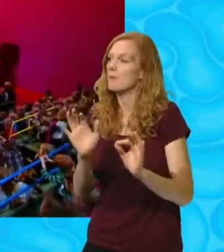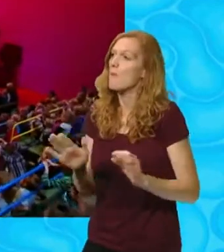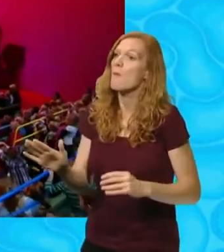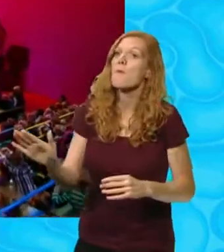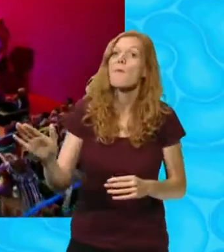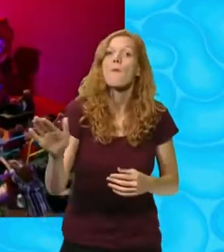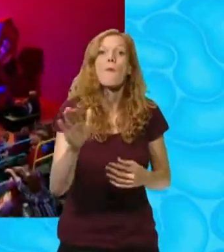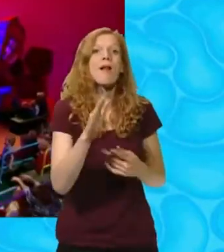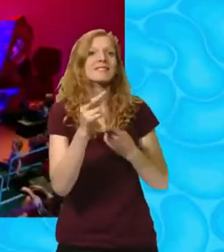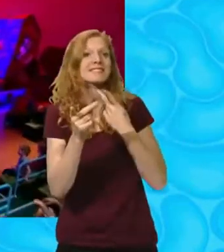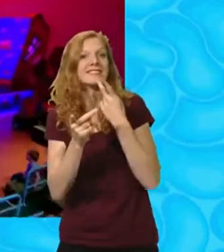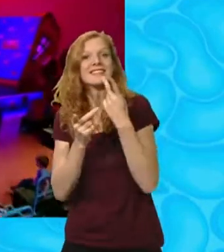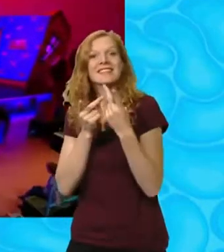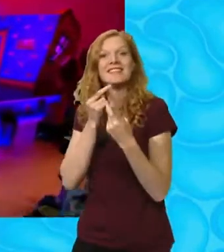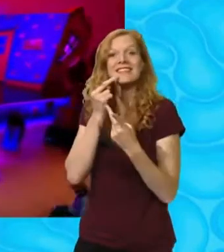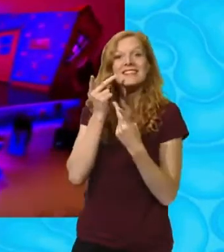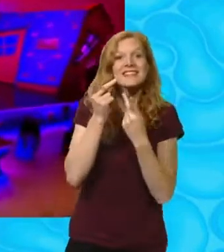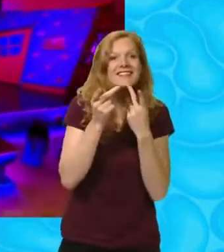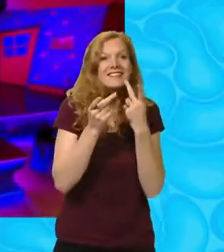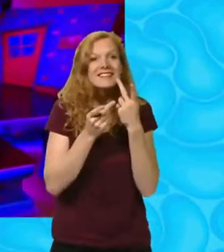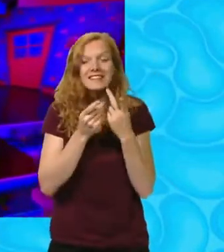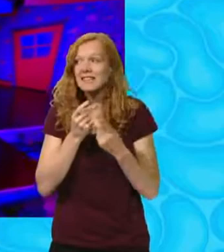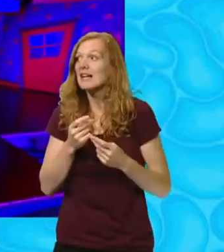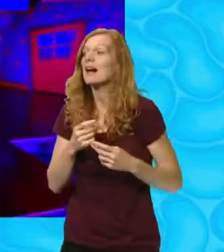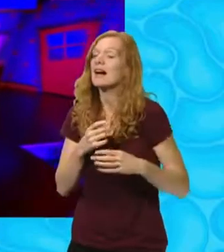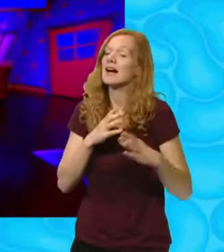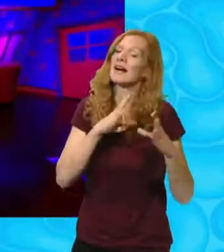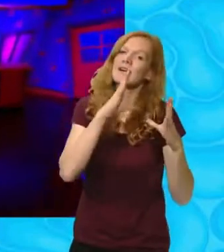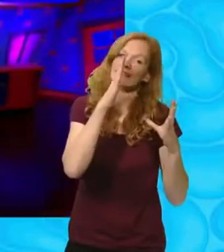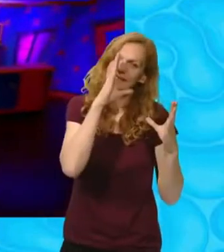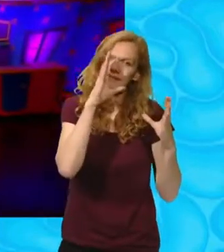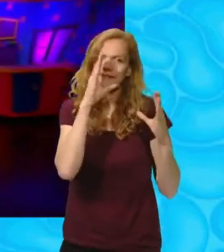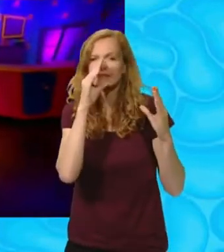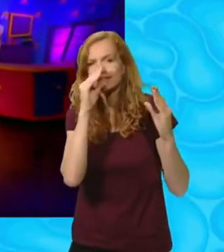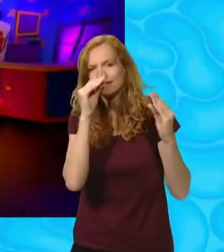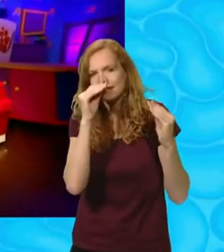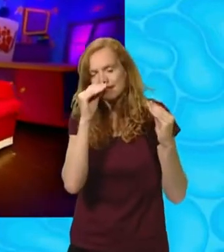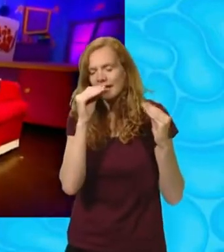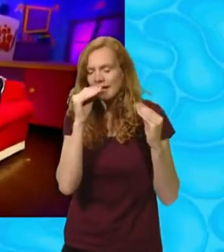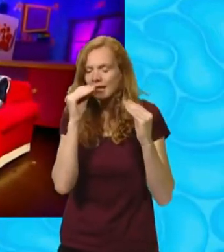Everybody sing. Dakota sleep.